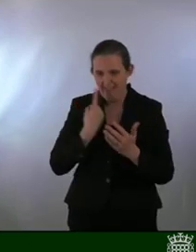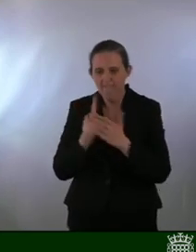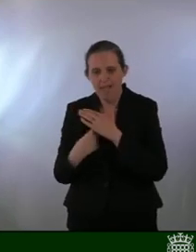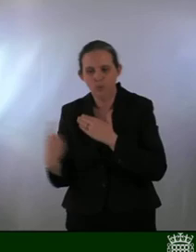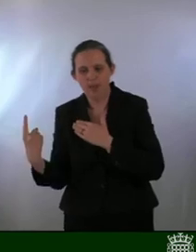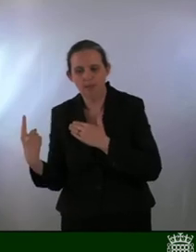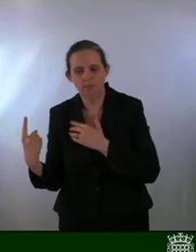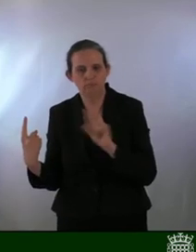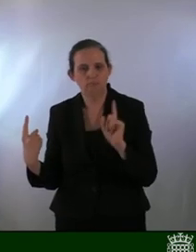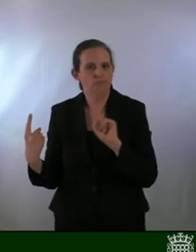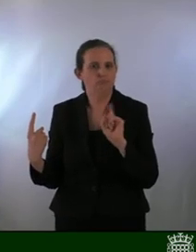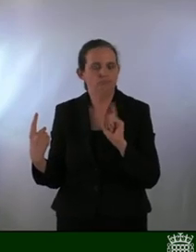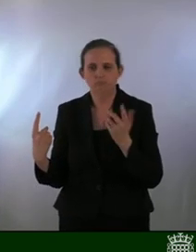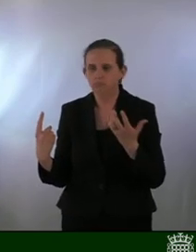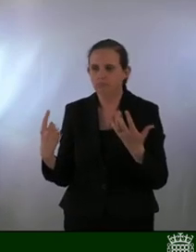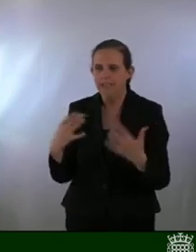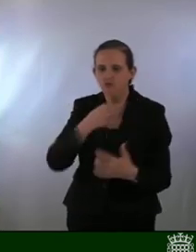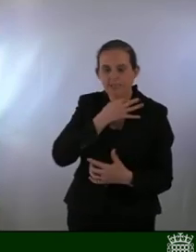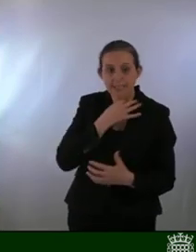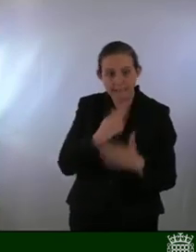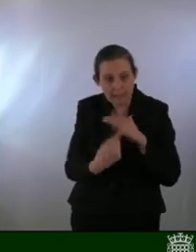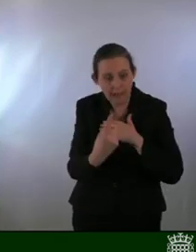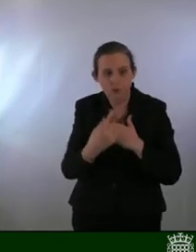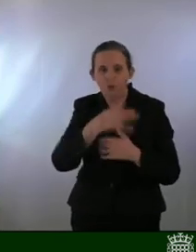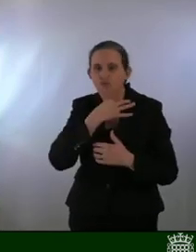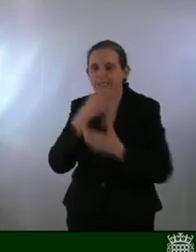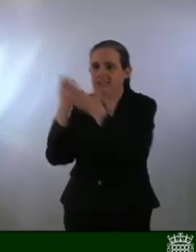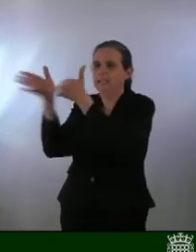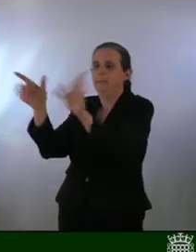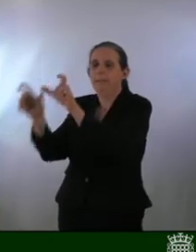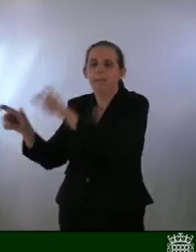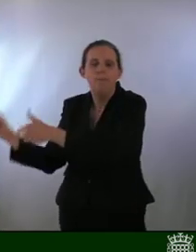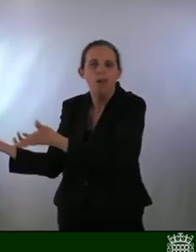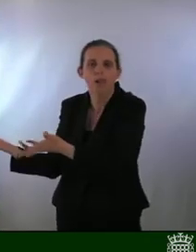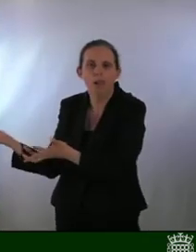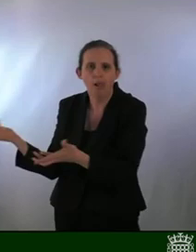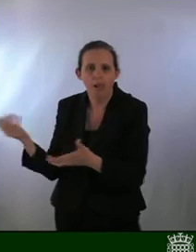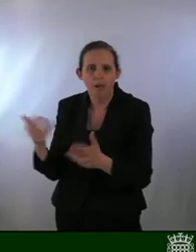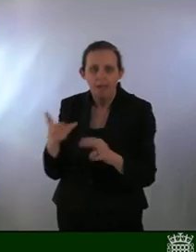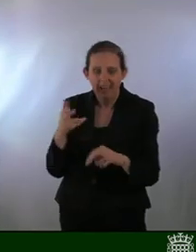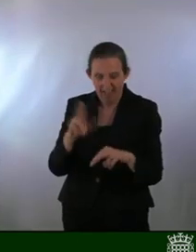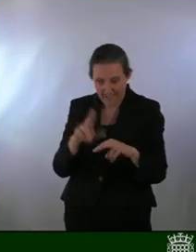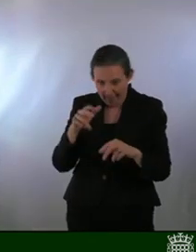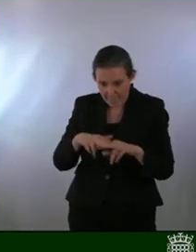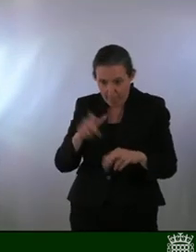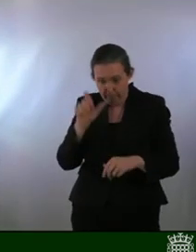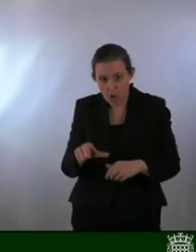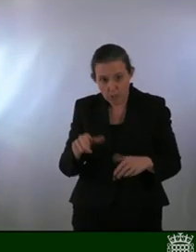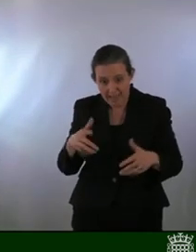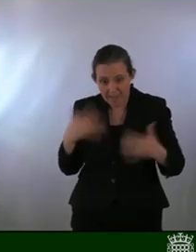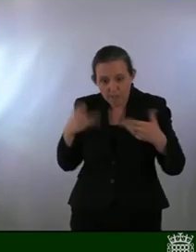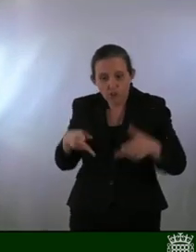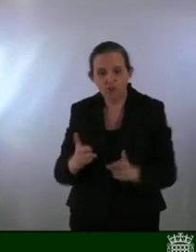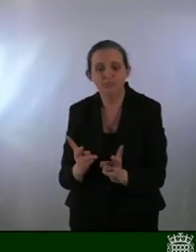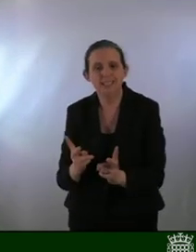risk and that of the wider public. Can the Minister assure me of two things? Firstly, will everybody who is street homeless be guaranteed